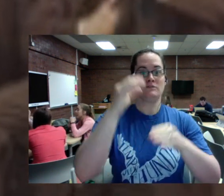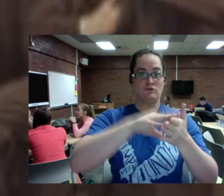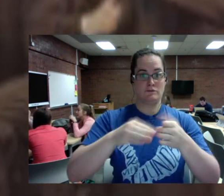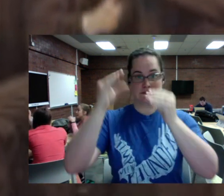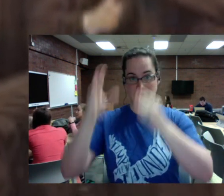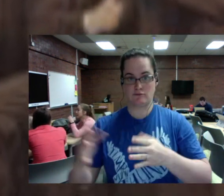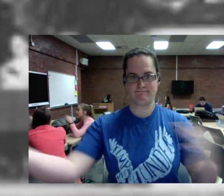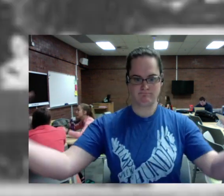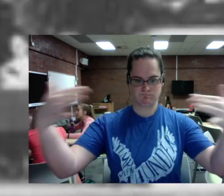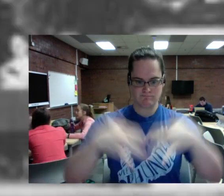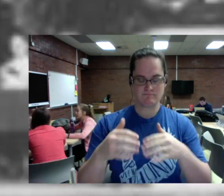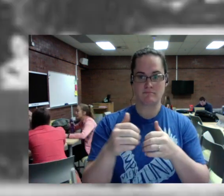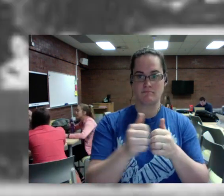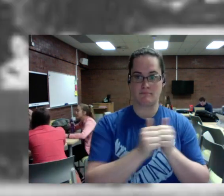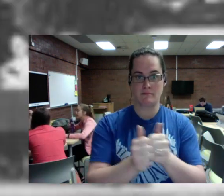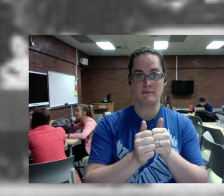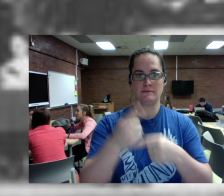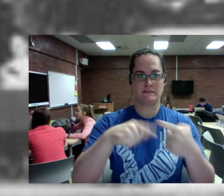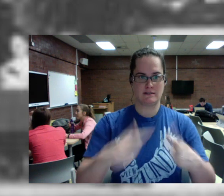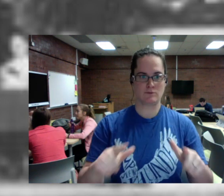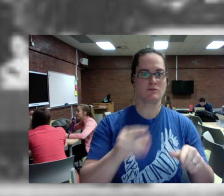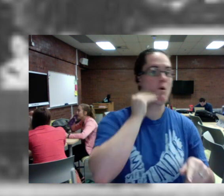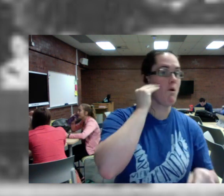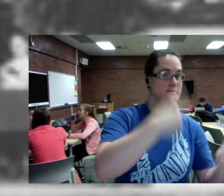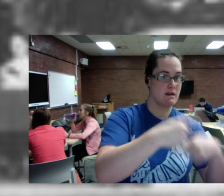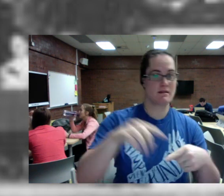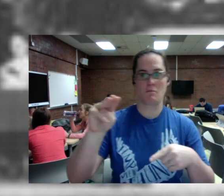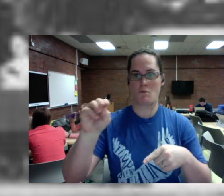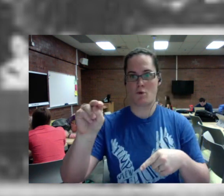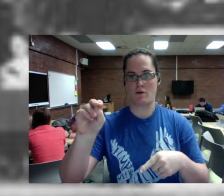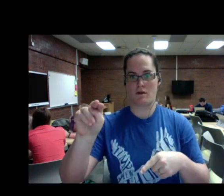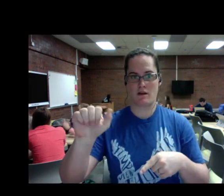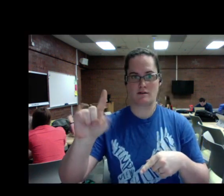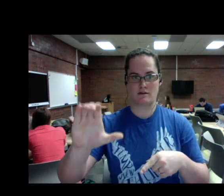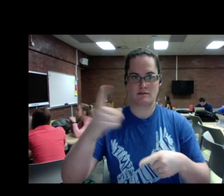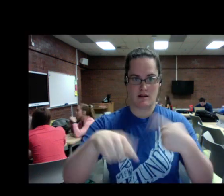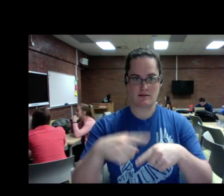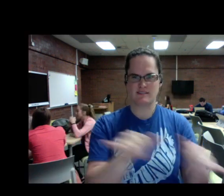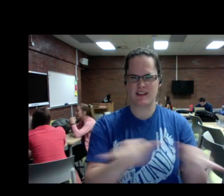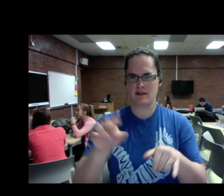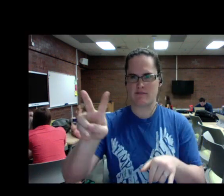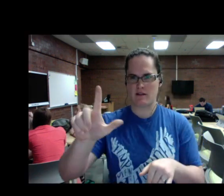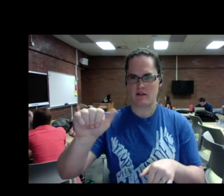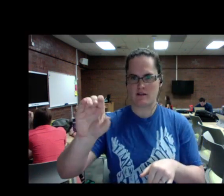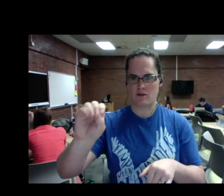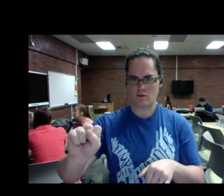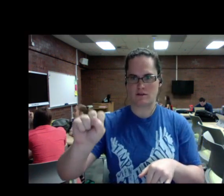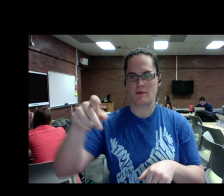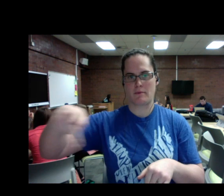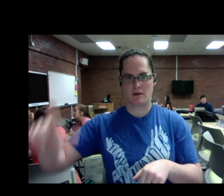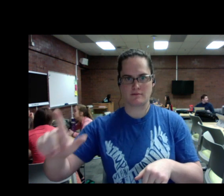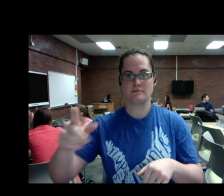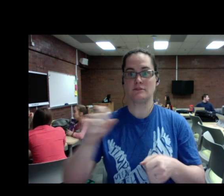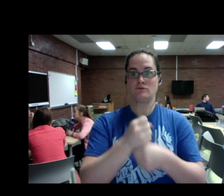country. The students and teachers who came to these schools combined their home signs and monastic signs in the same way the Velascos did with Ponce de